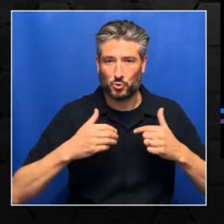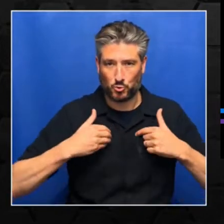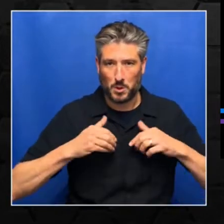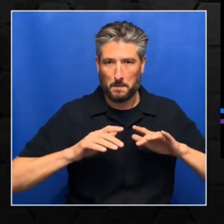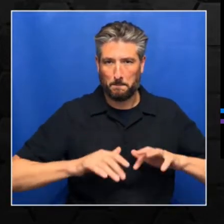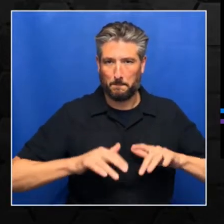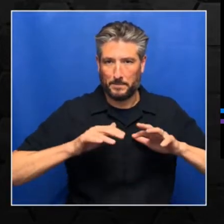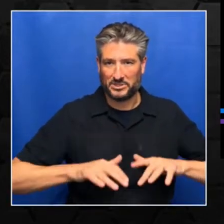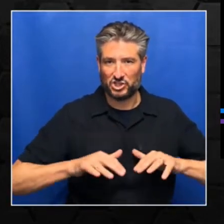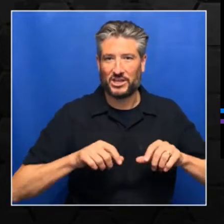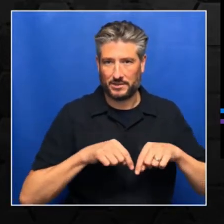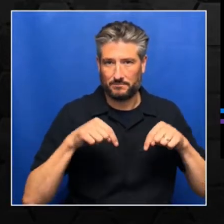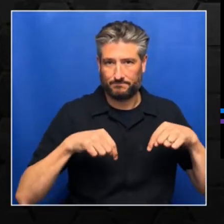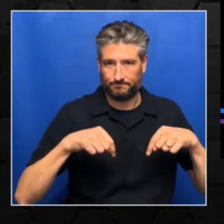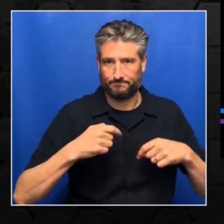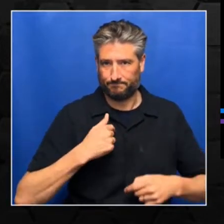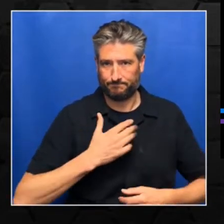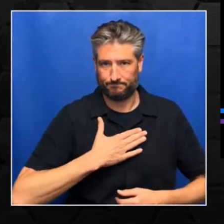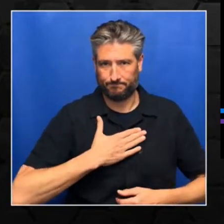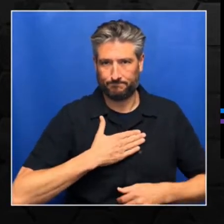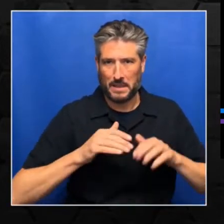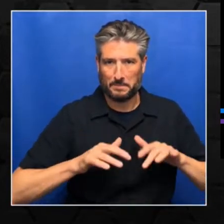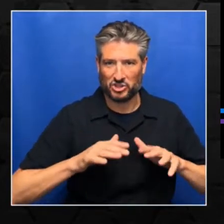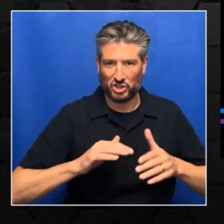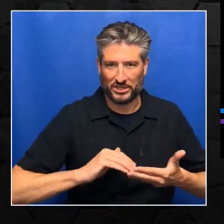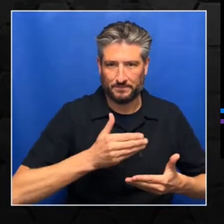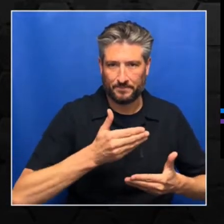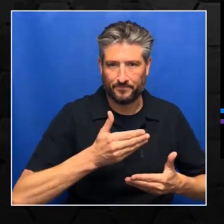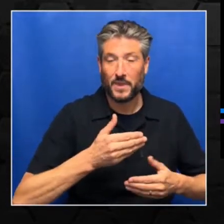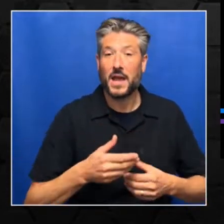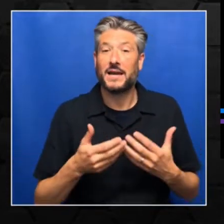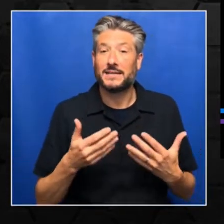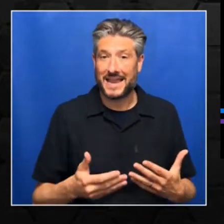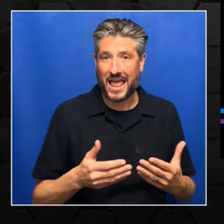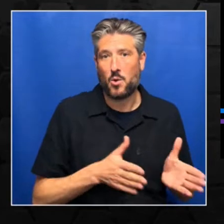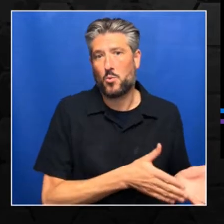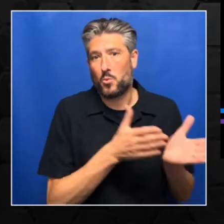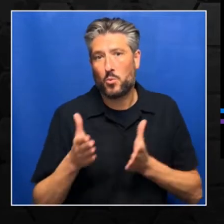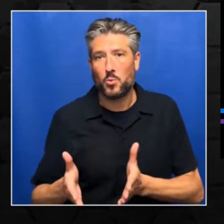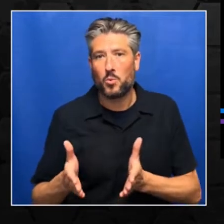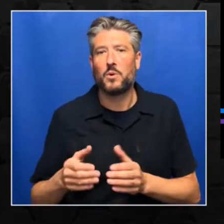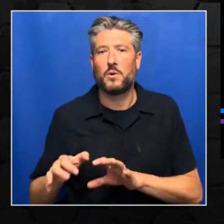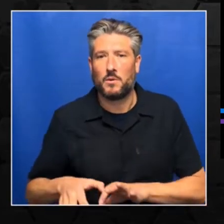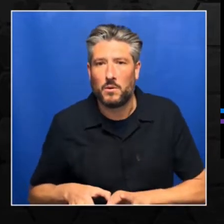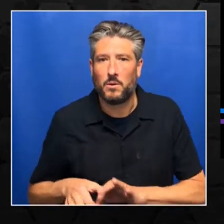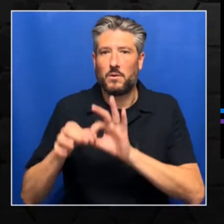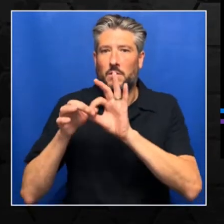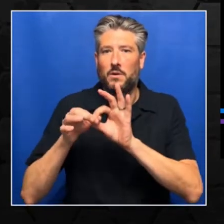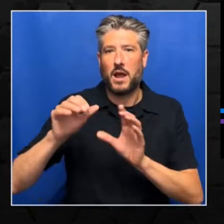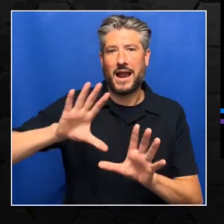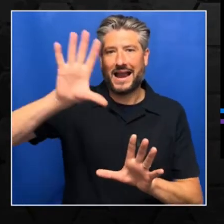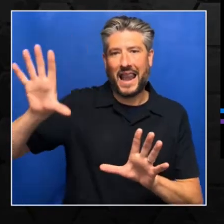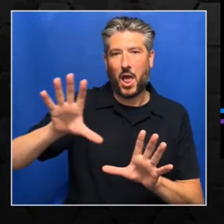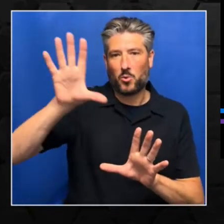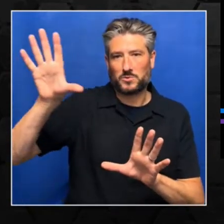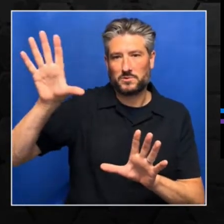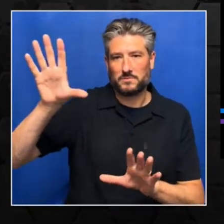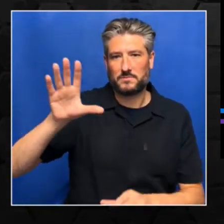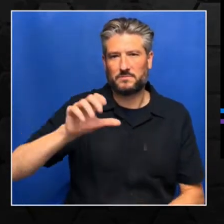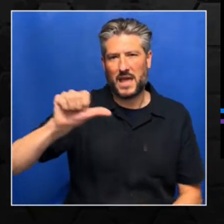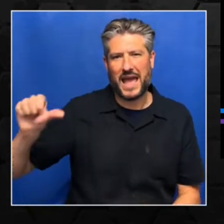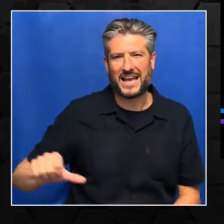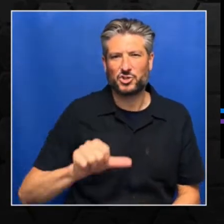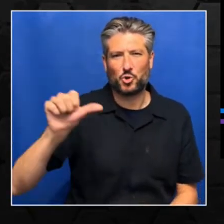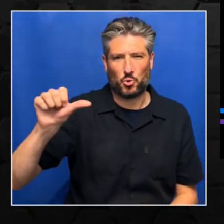locally speaking. Now we are going to talk about machine learning on Microsoft Azure on the cloud platform. So there are